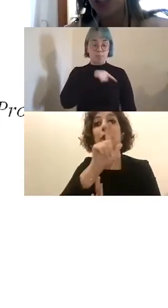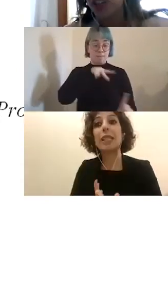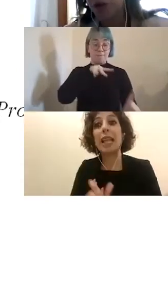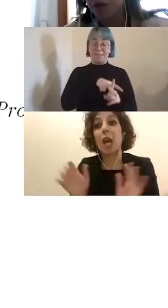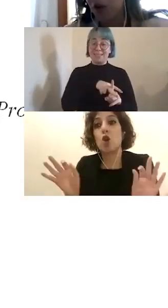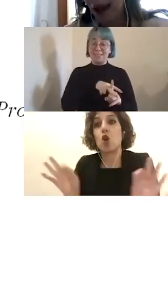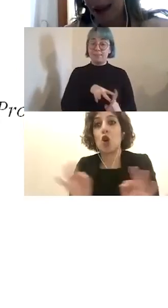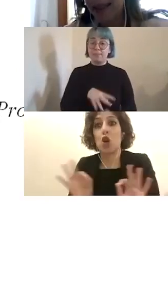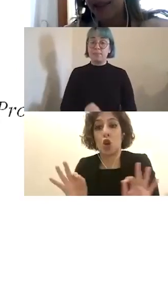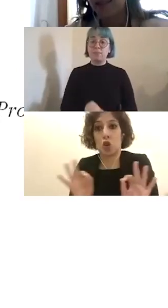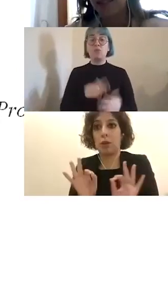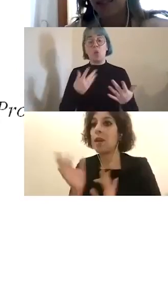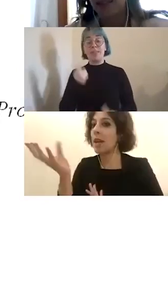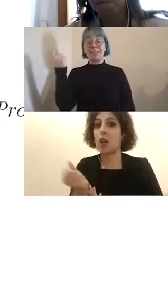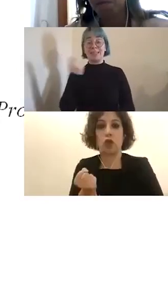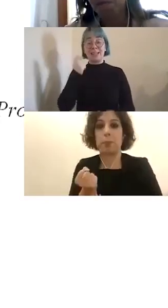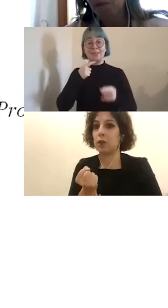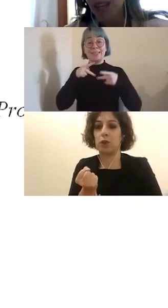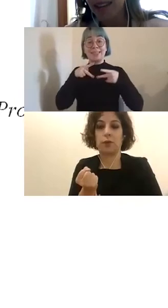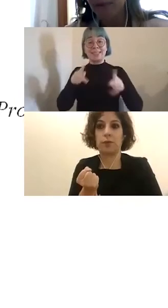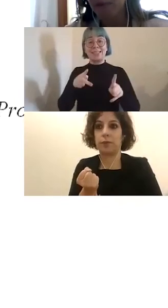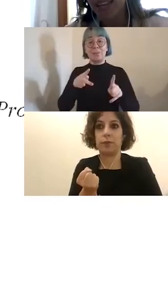the Italian system has not